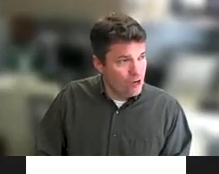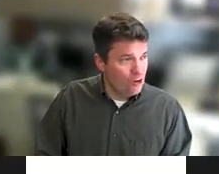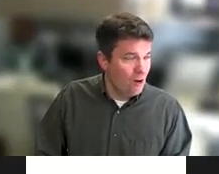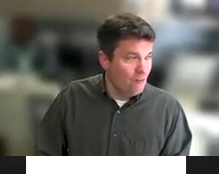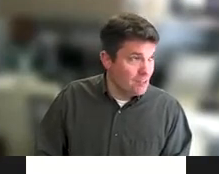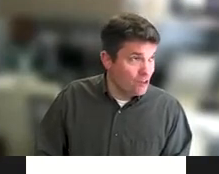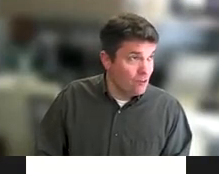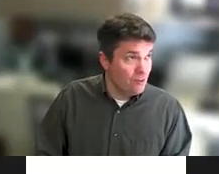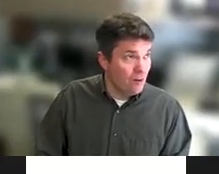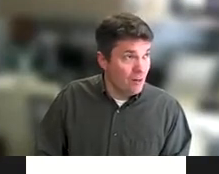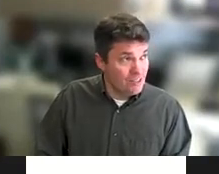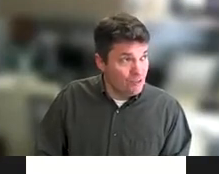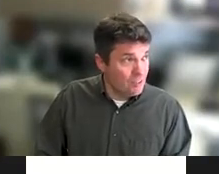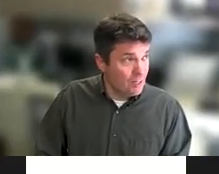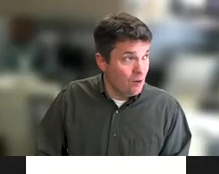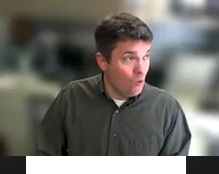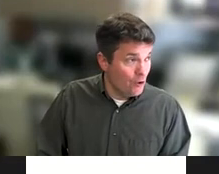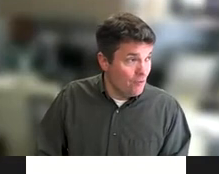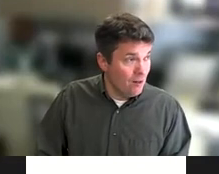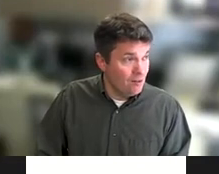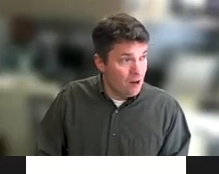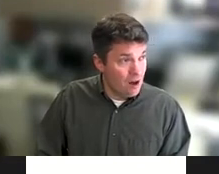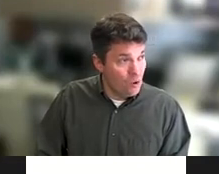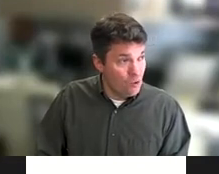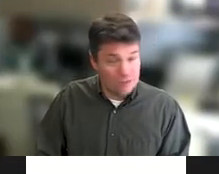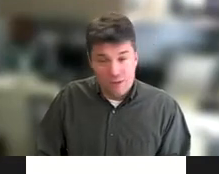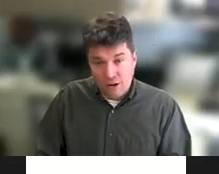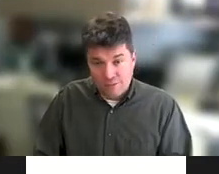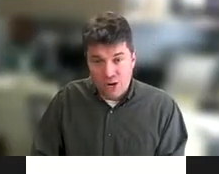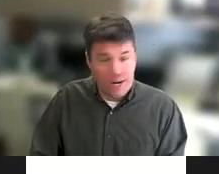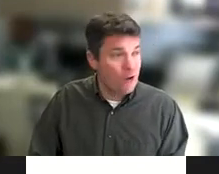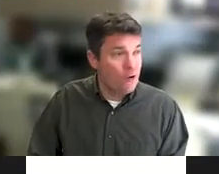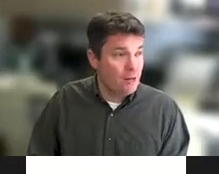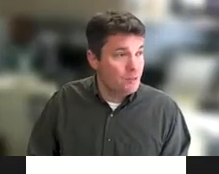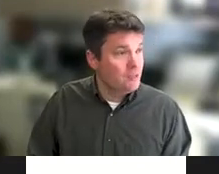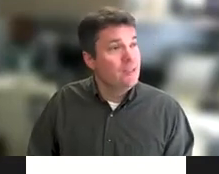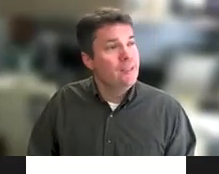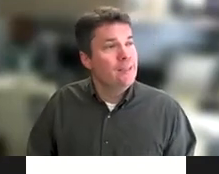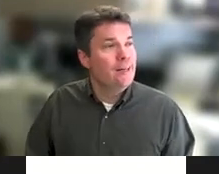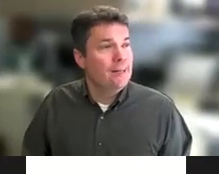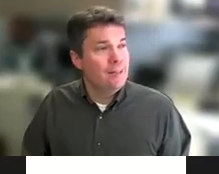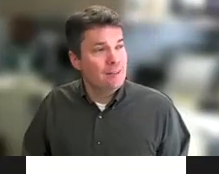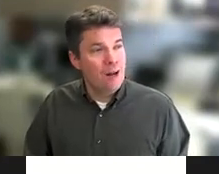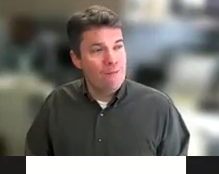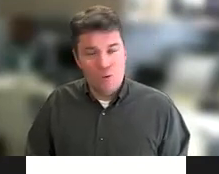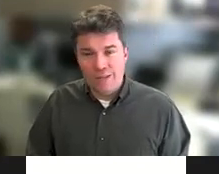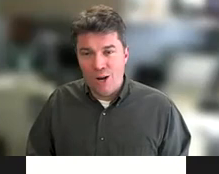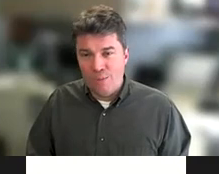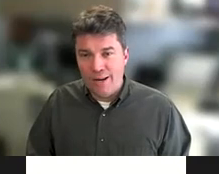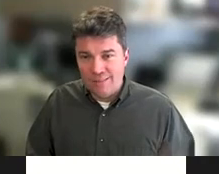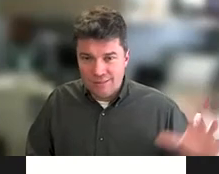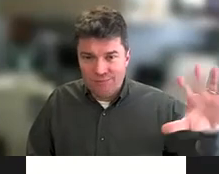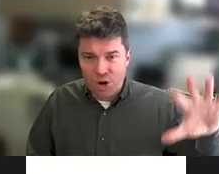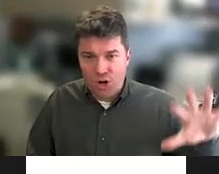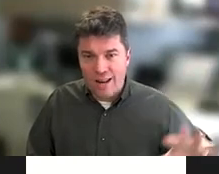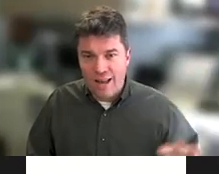here: visual conversation, leaves rustling, waterfall, lawnmowers, dogs barking at crabs, telephones